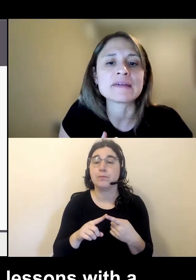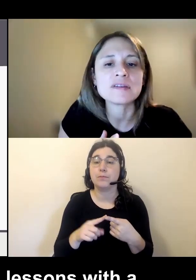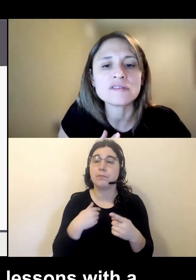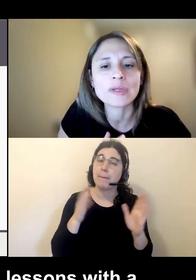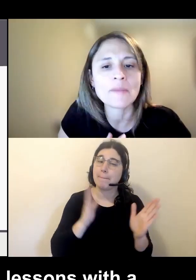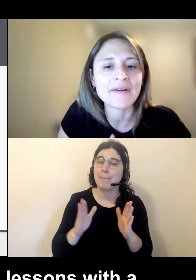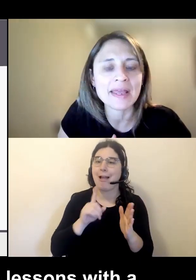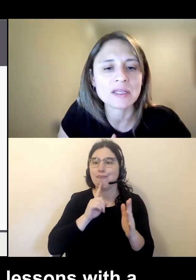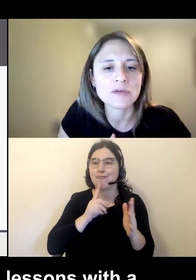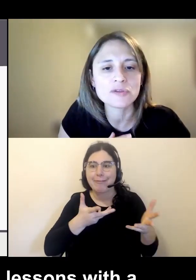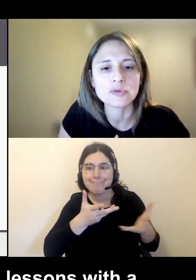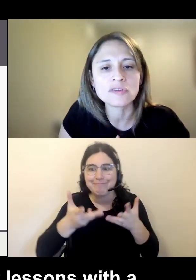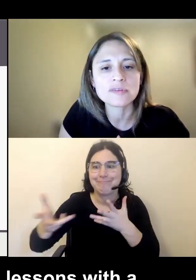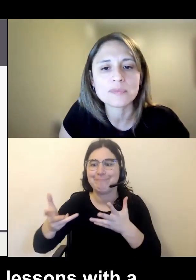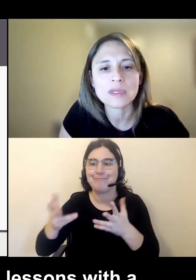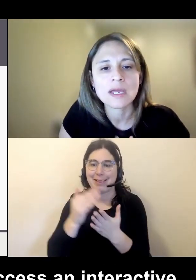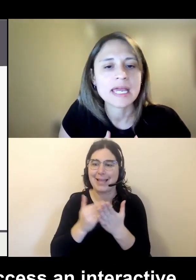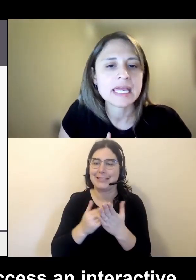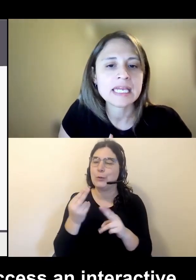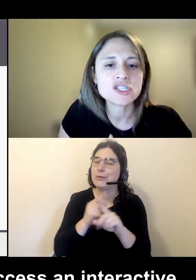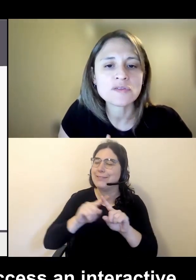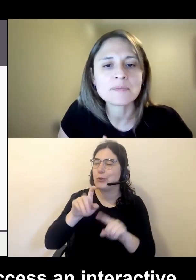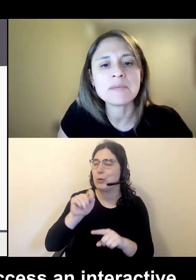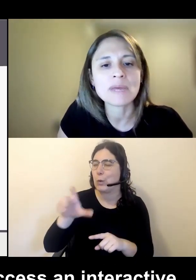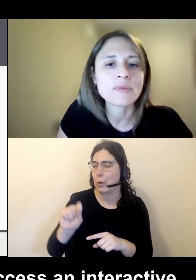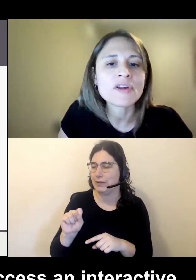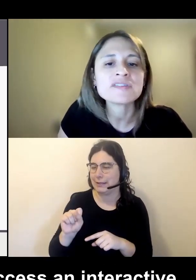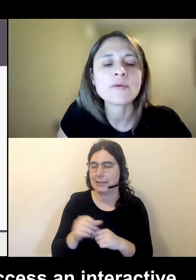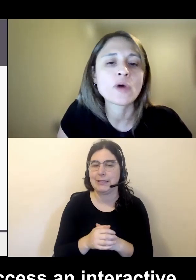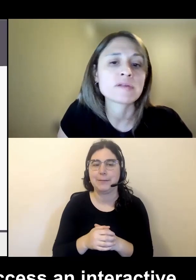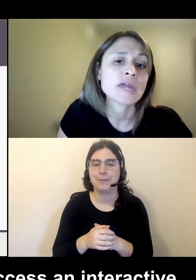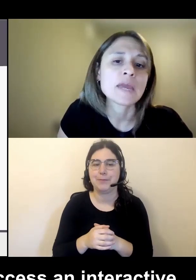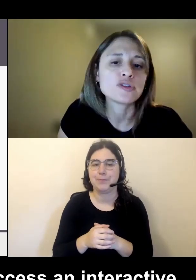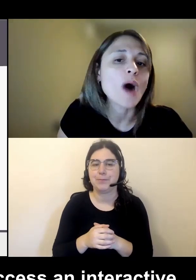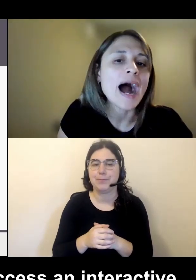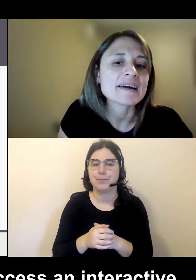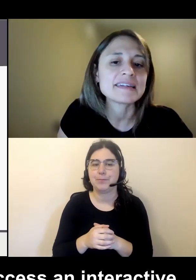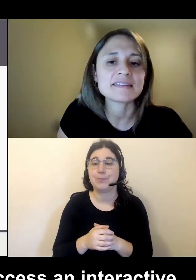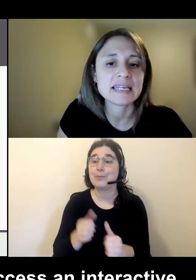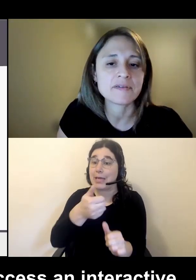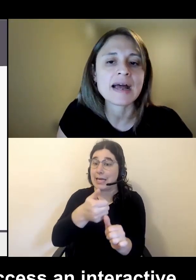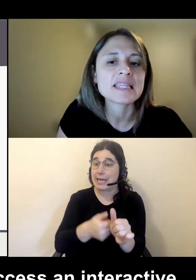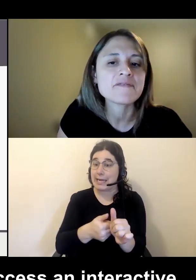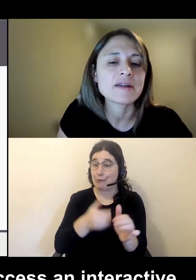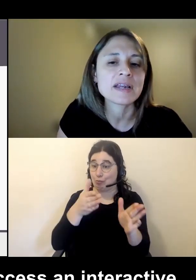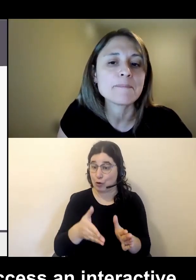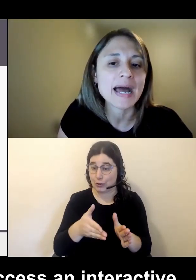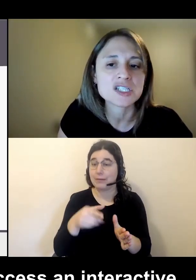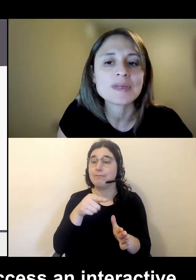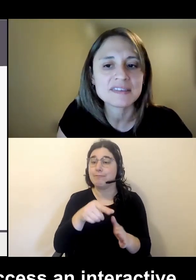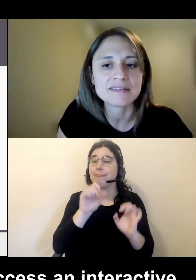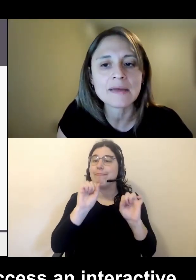active lessons with a variety of tools. Each of the team members was able to access an interactive